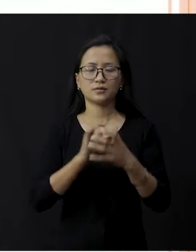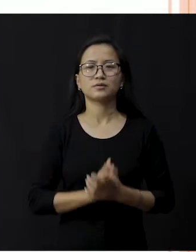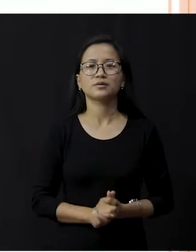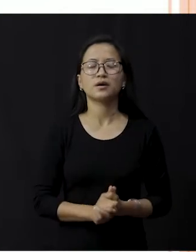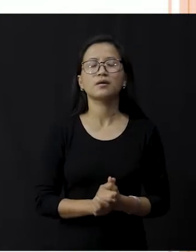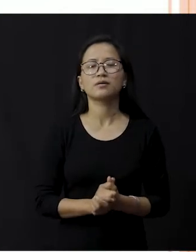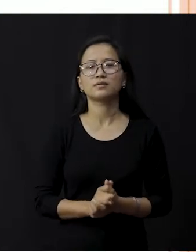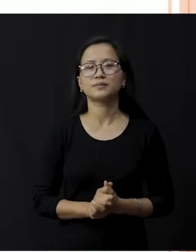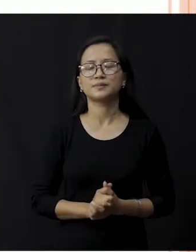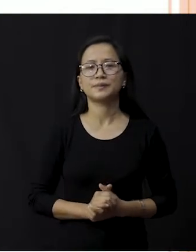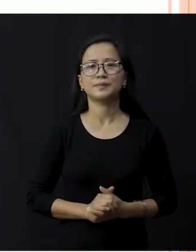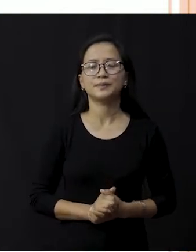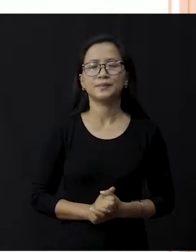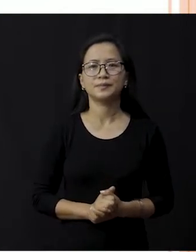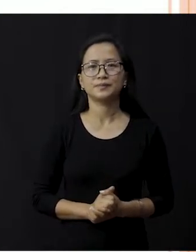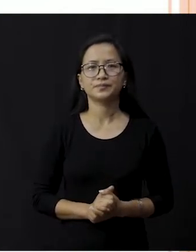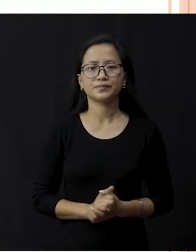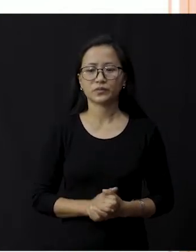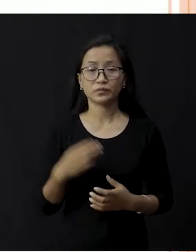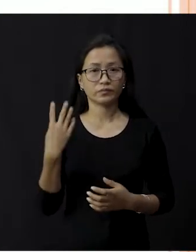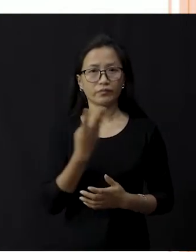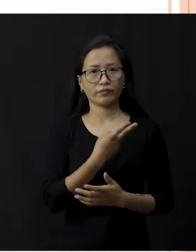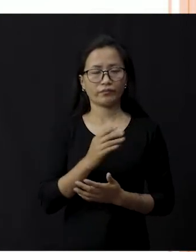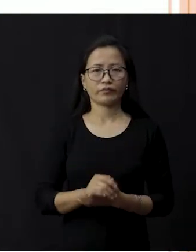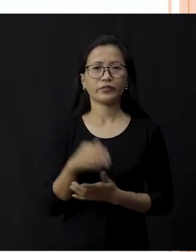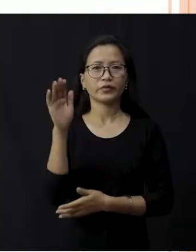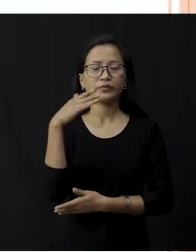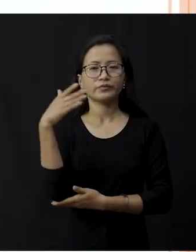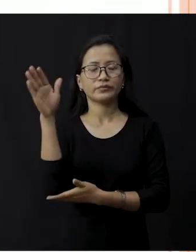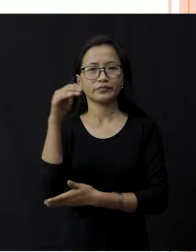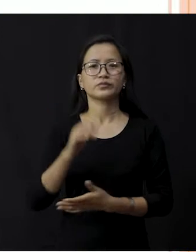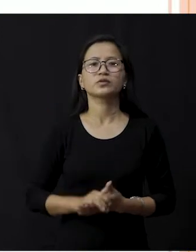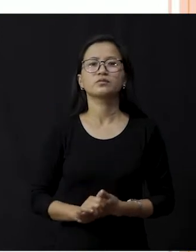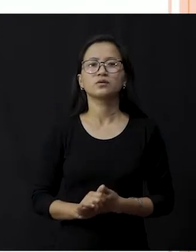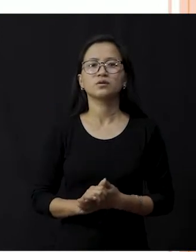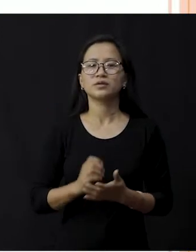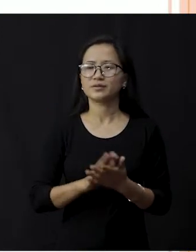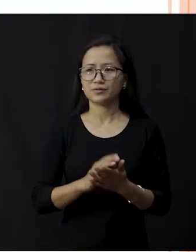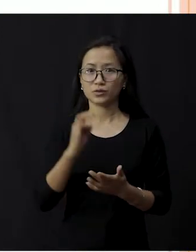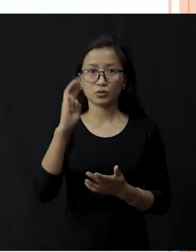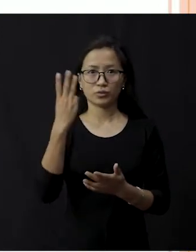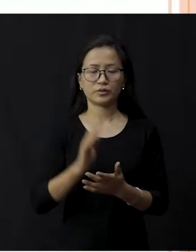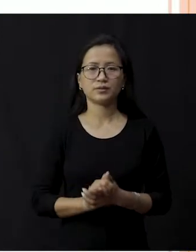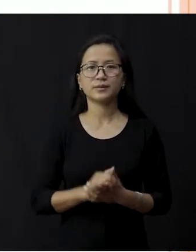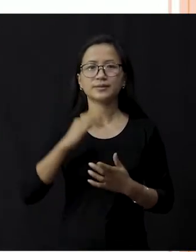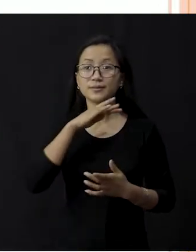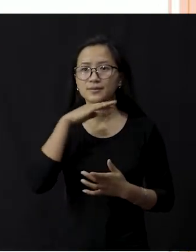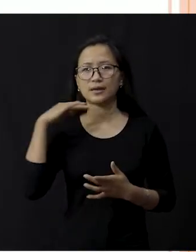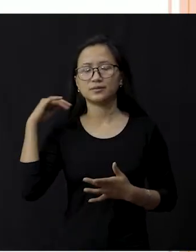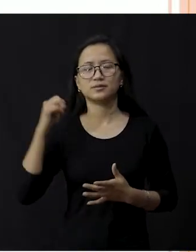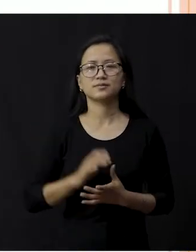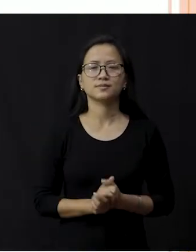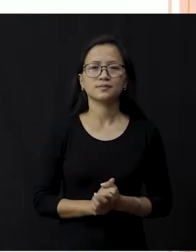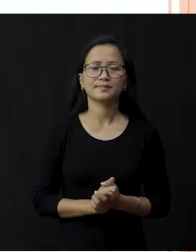T-I-R-A-N-G-A, Tiranga. Our national flag is also known as tricolor. Our national flag is also